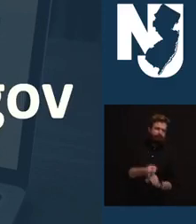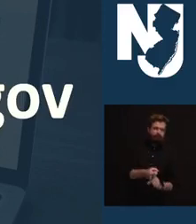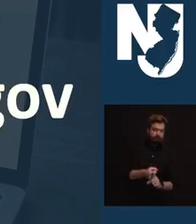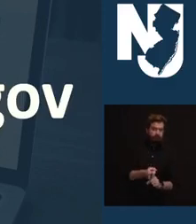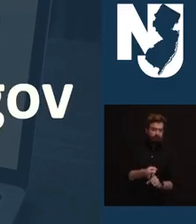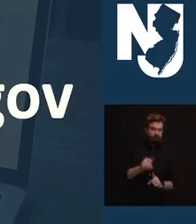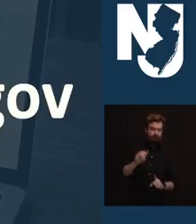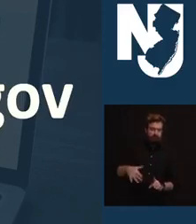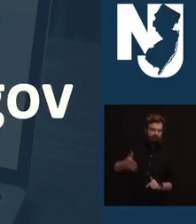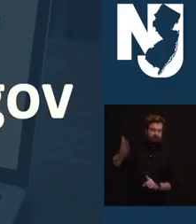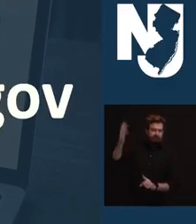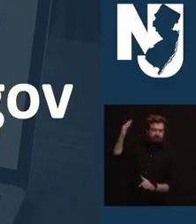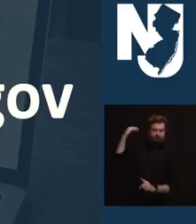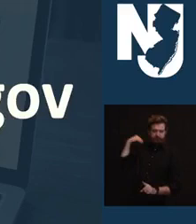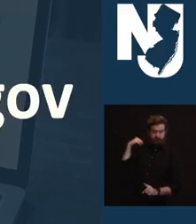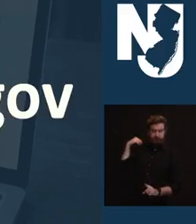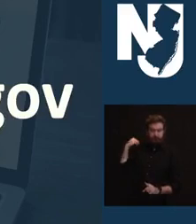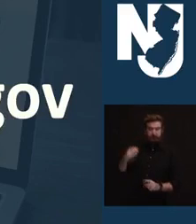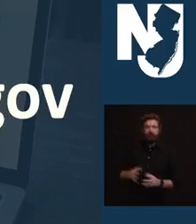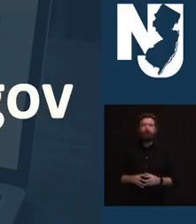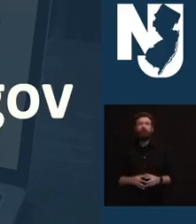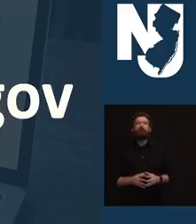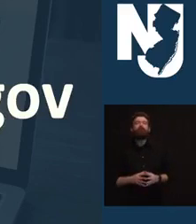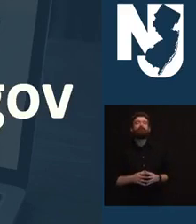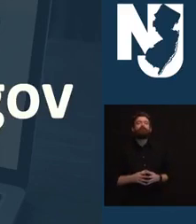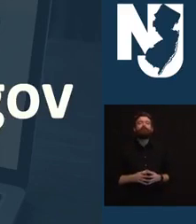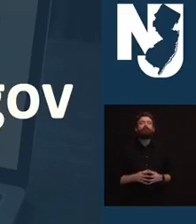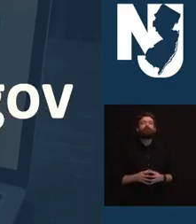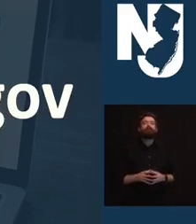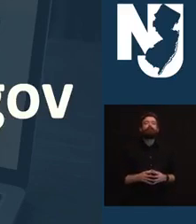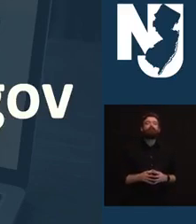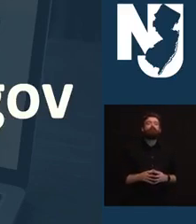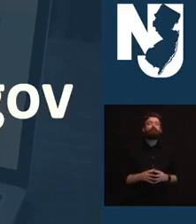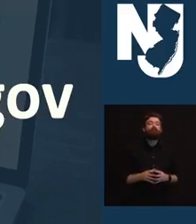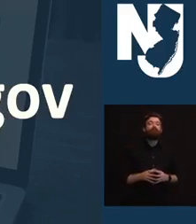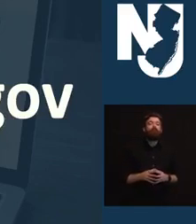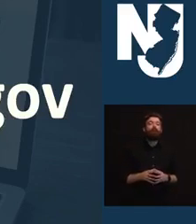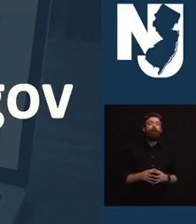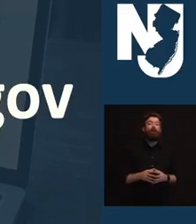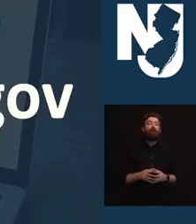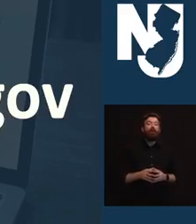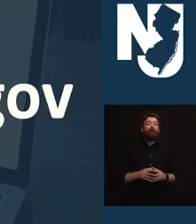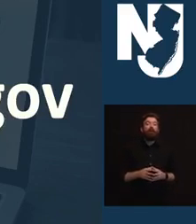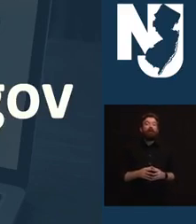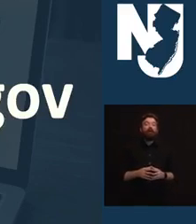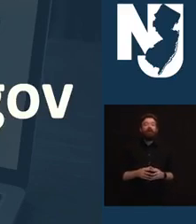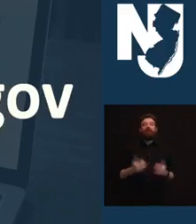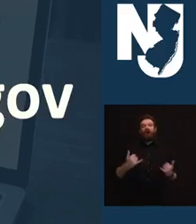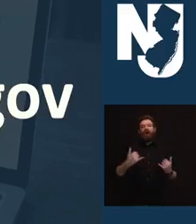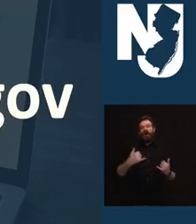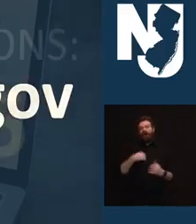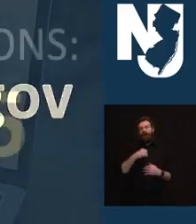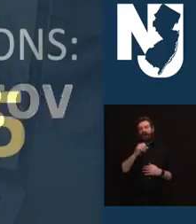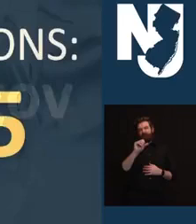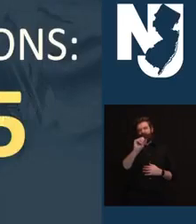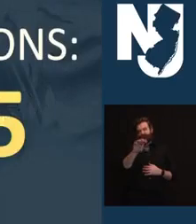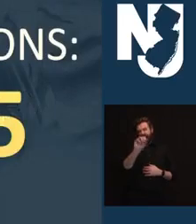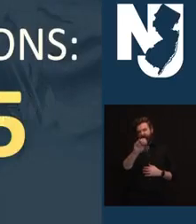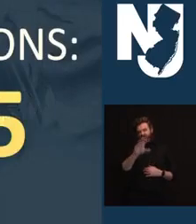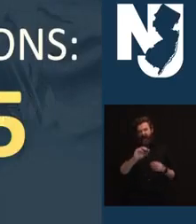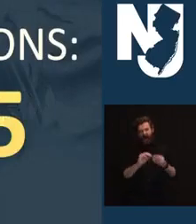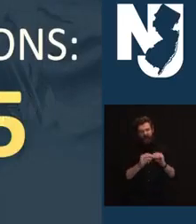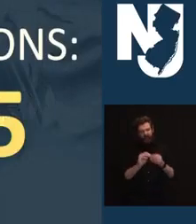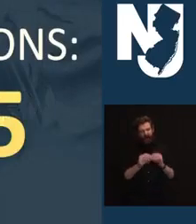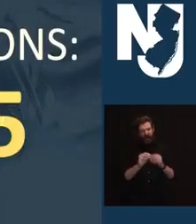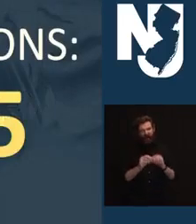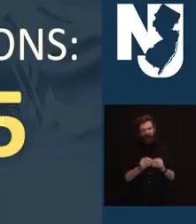our nation back up. And to that end, let's get to the latest numbers to track our progress as a state. Our dashboard is